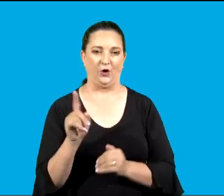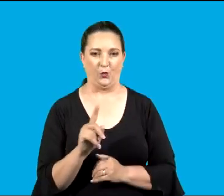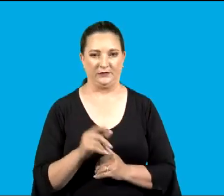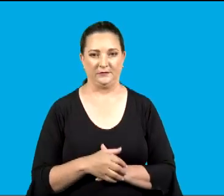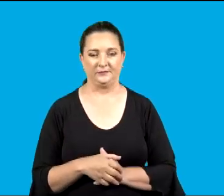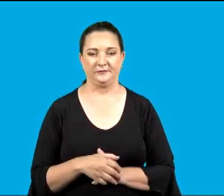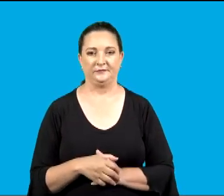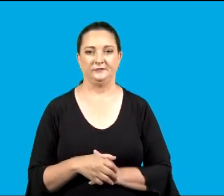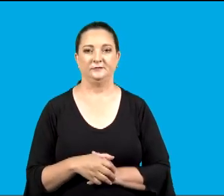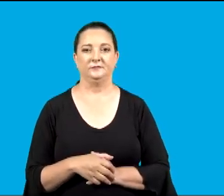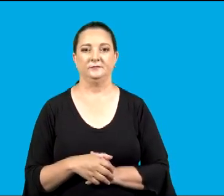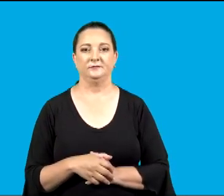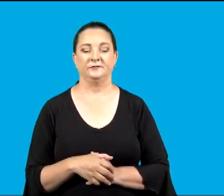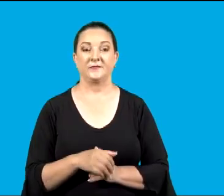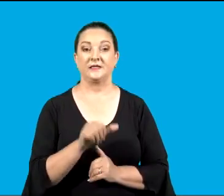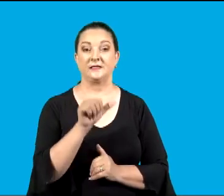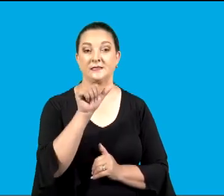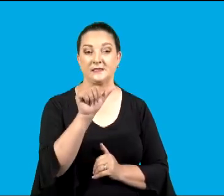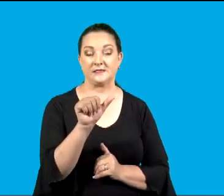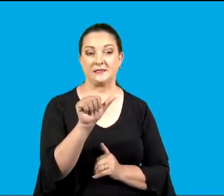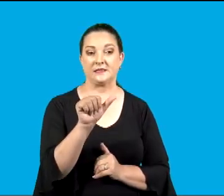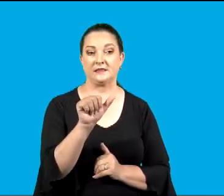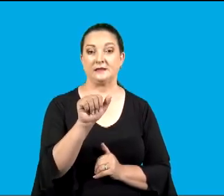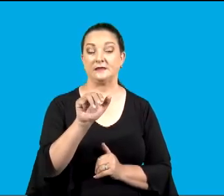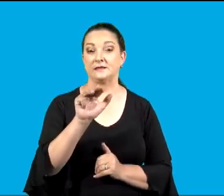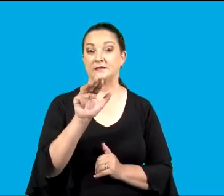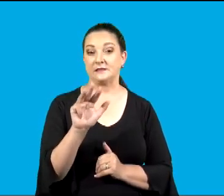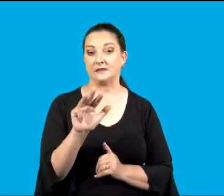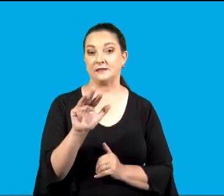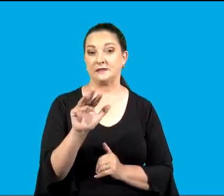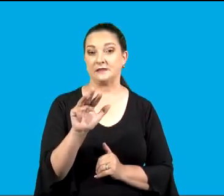point, which is going to be